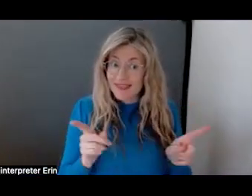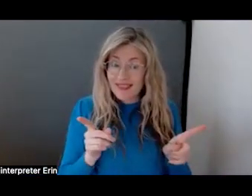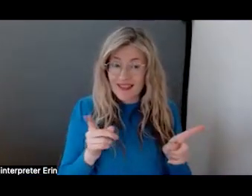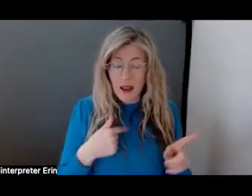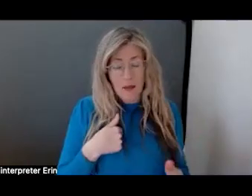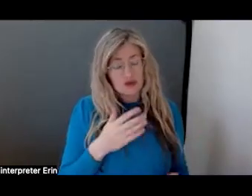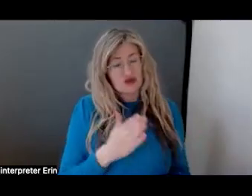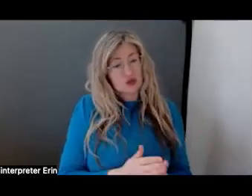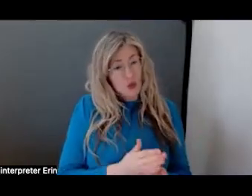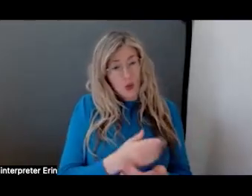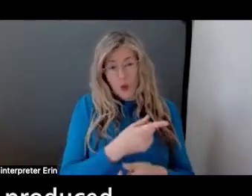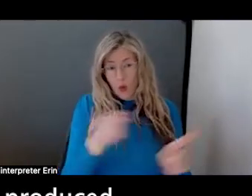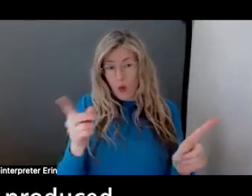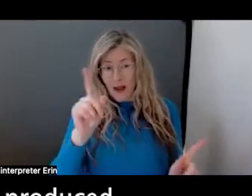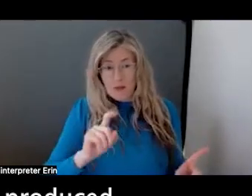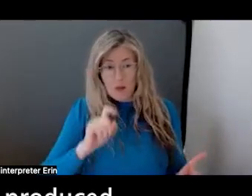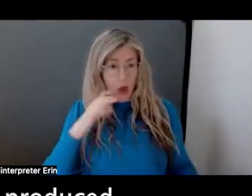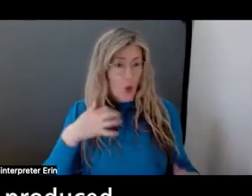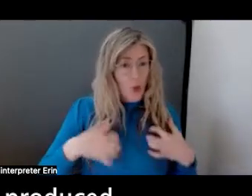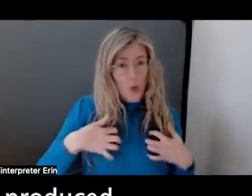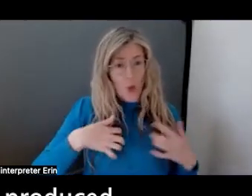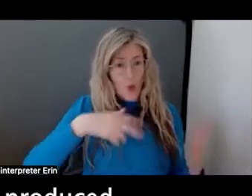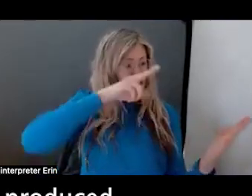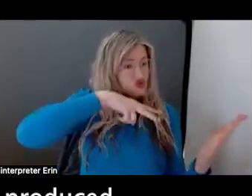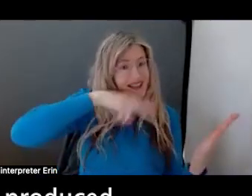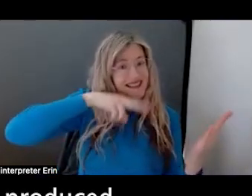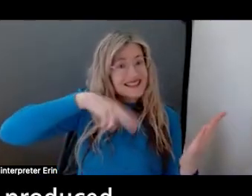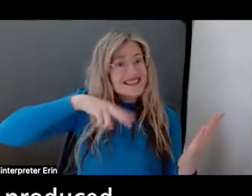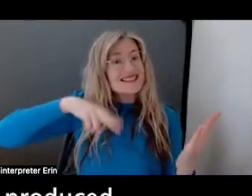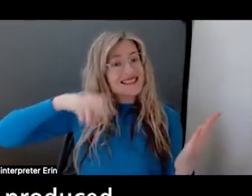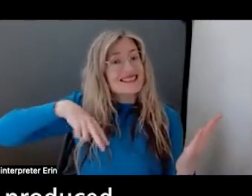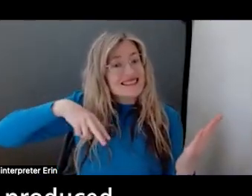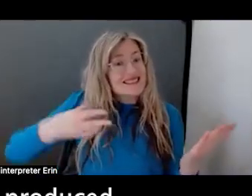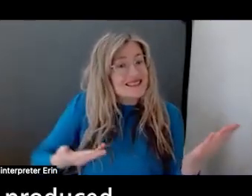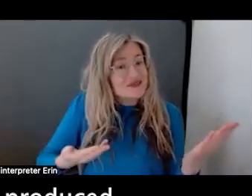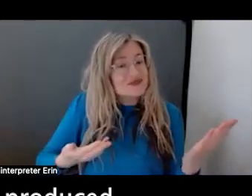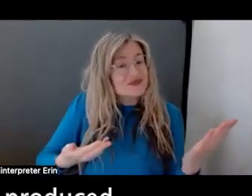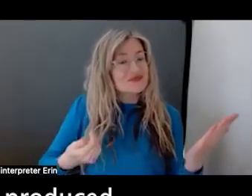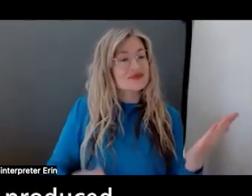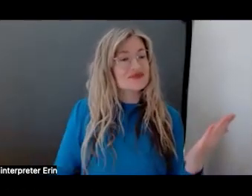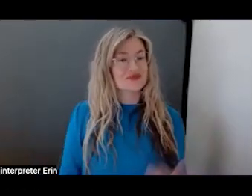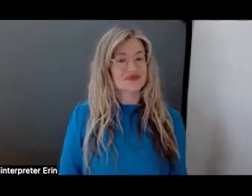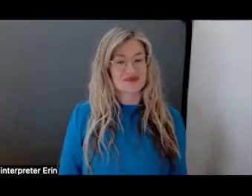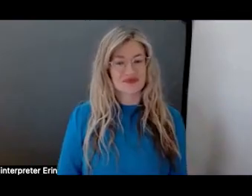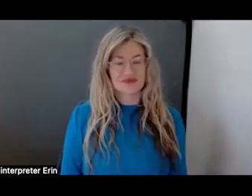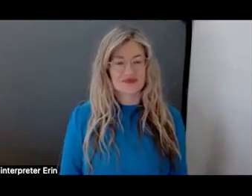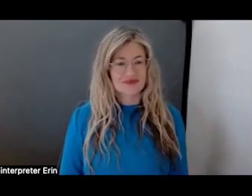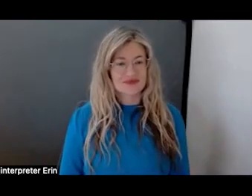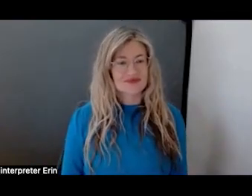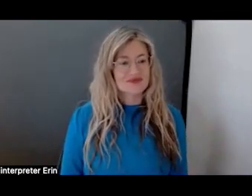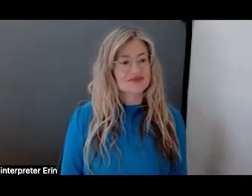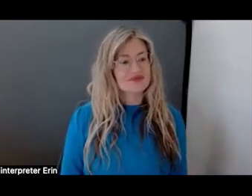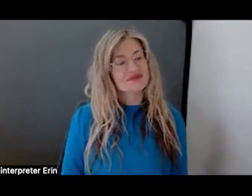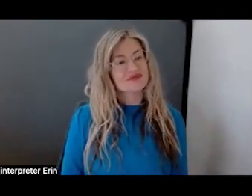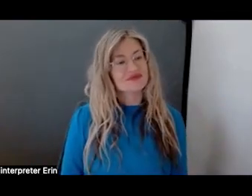really appreciate having your work on paper, material that you produced.